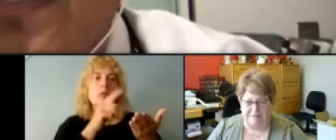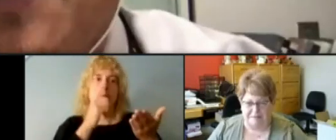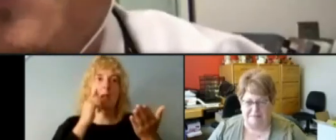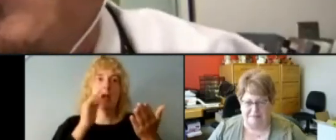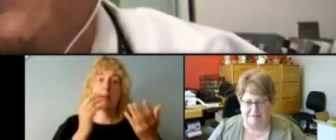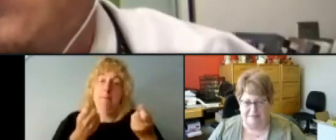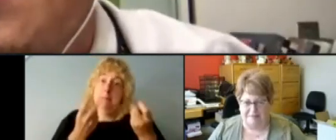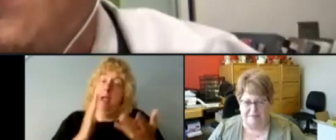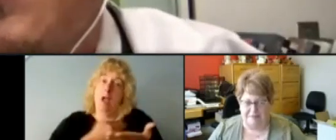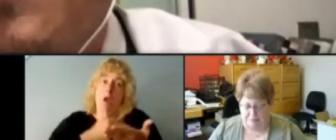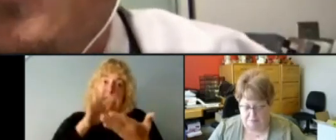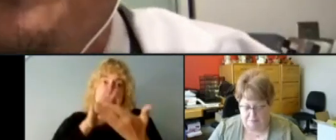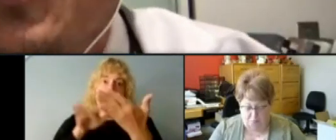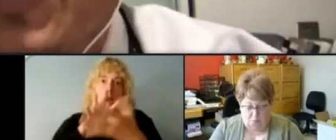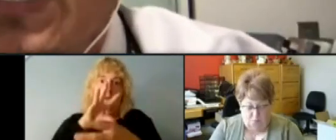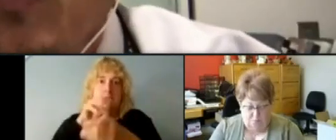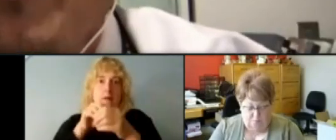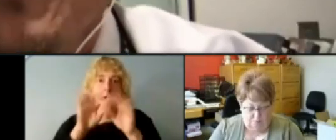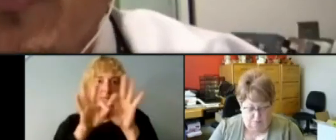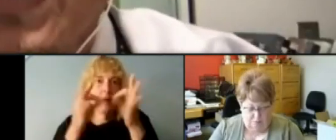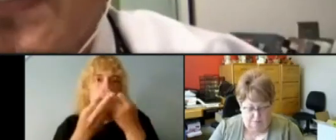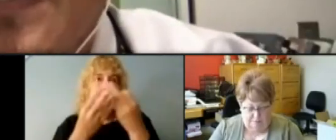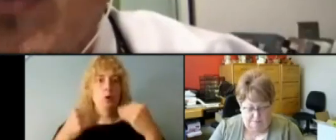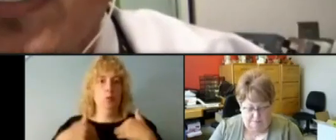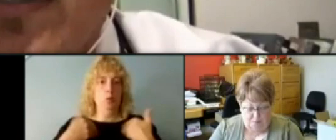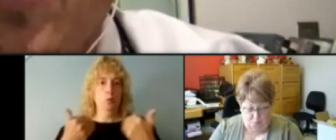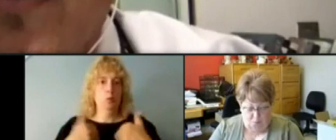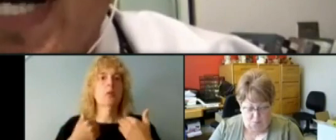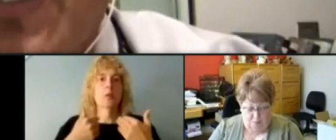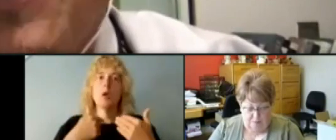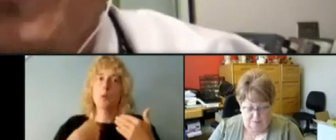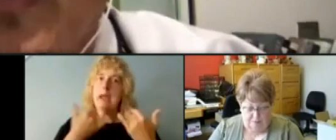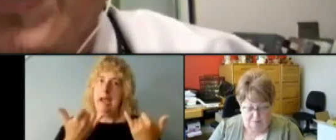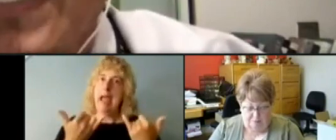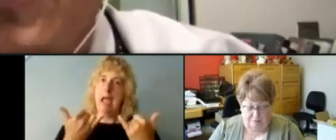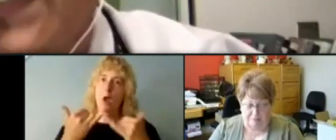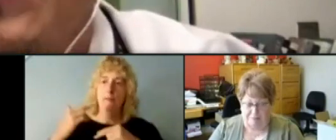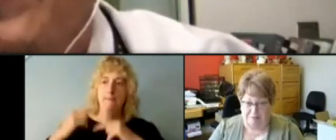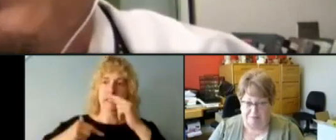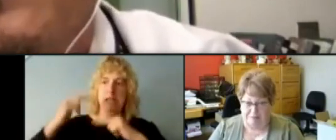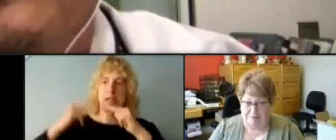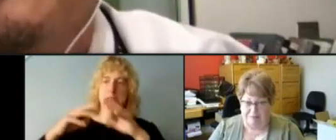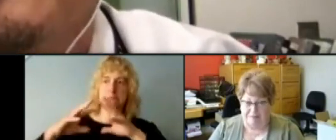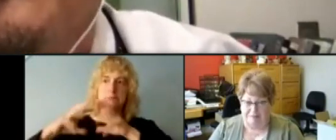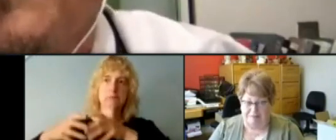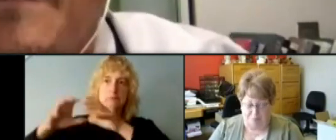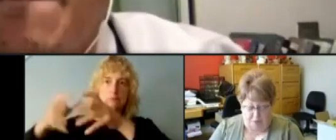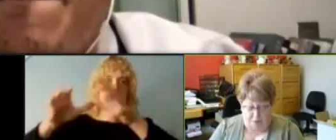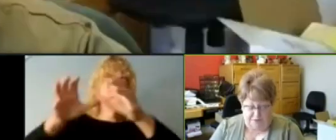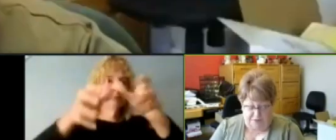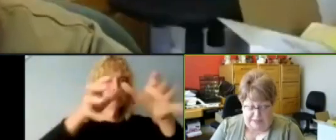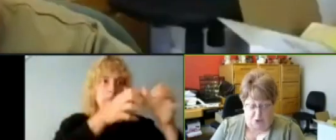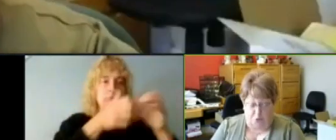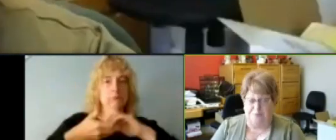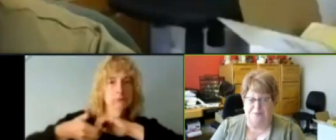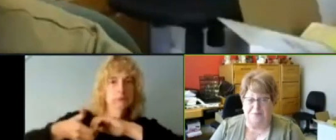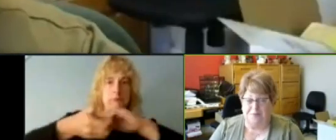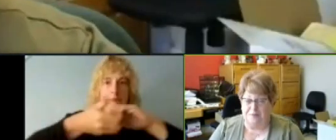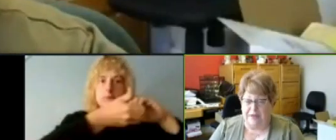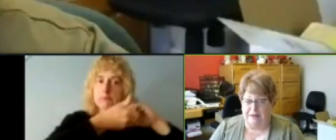families and adolescents, and so yeah, we're building a network of providers that we want to interact with. Wonderful, thank